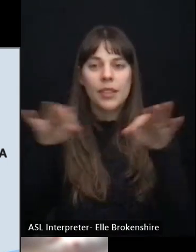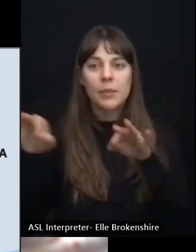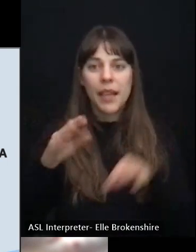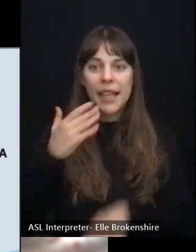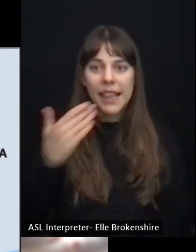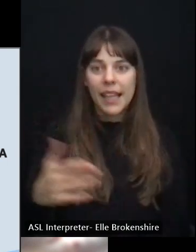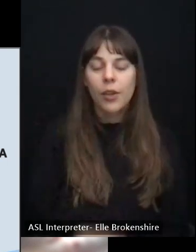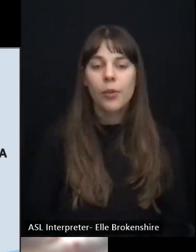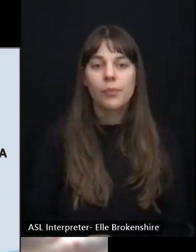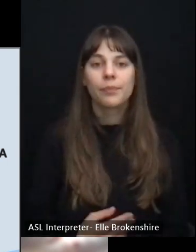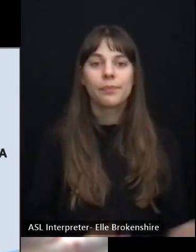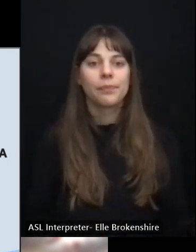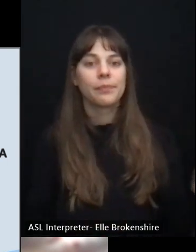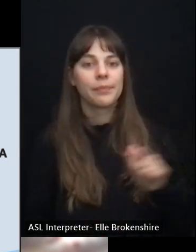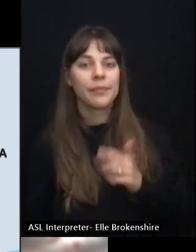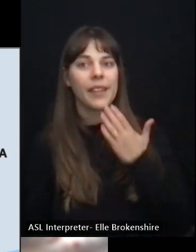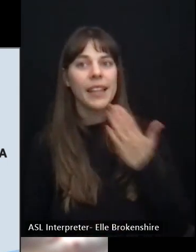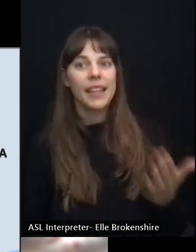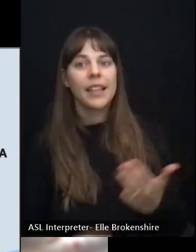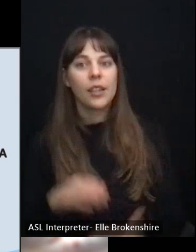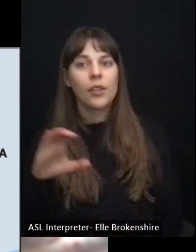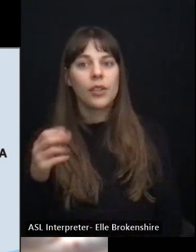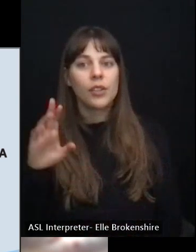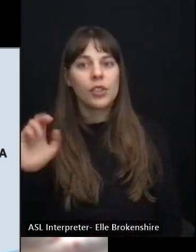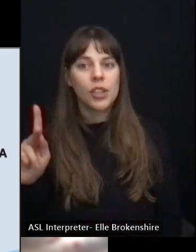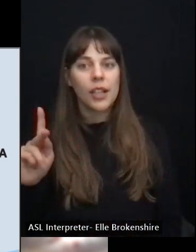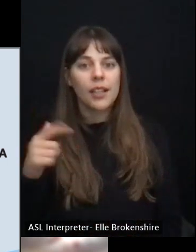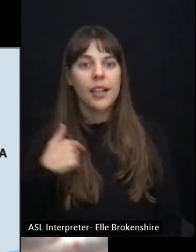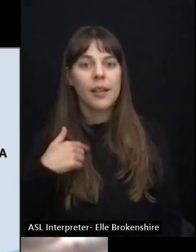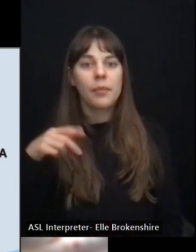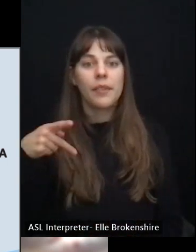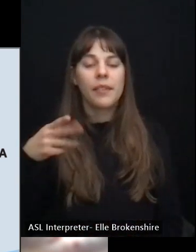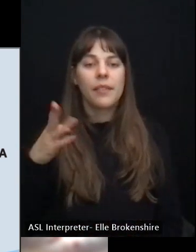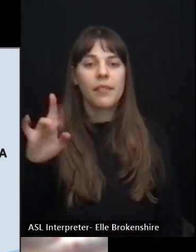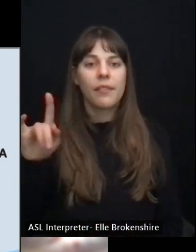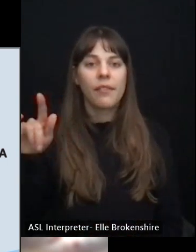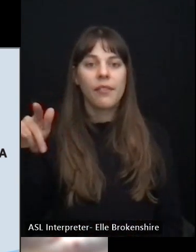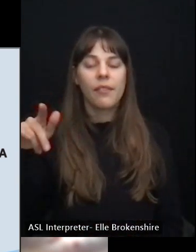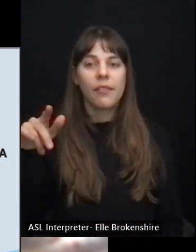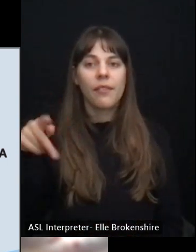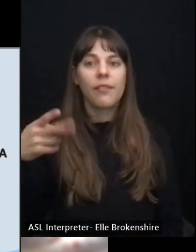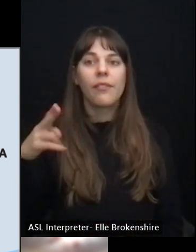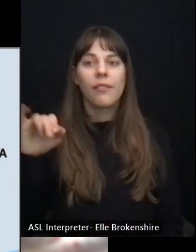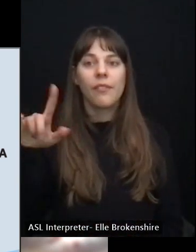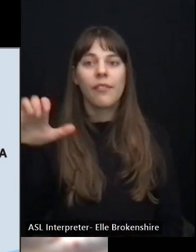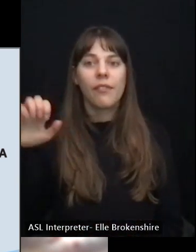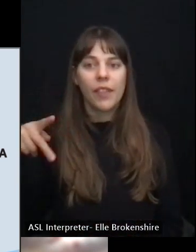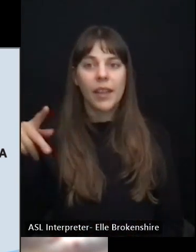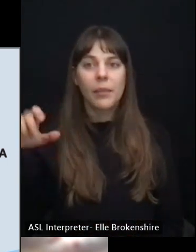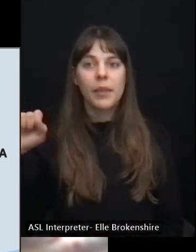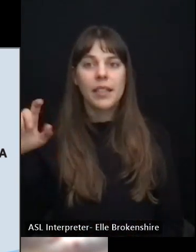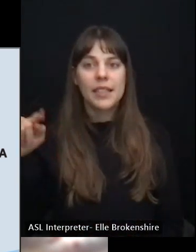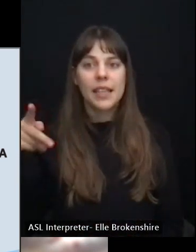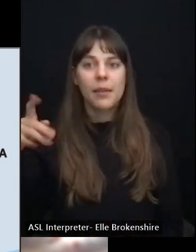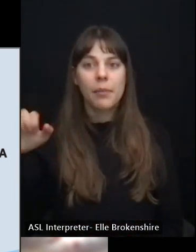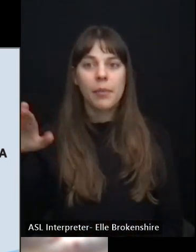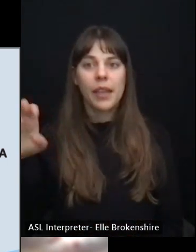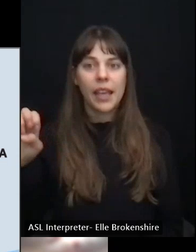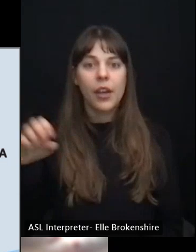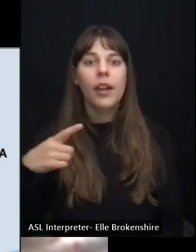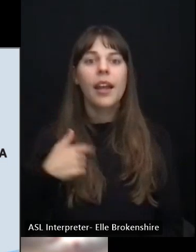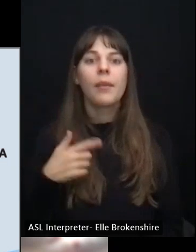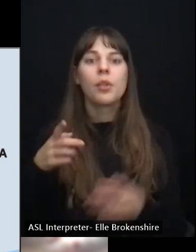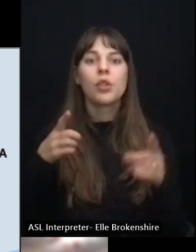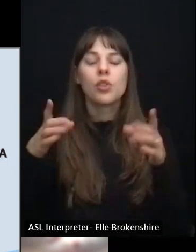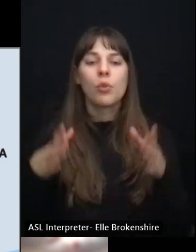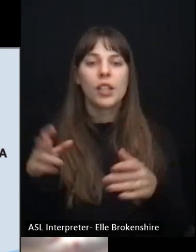you, Chuck. I'm Philip St. Pierre, Director of Transit Scheduling at PRT. Tonight I'm going to review the